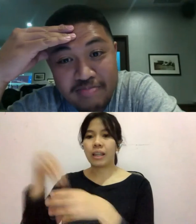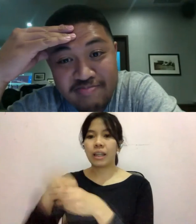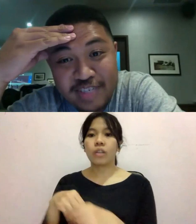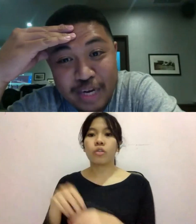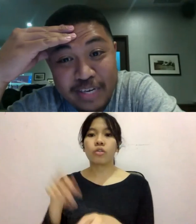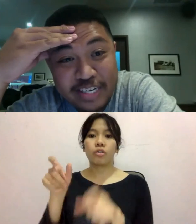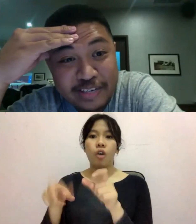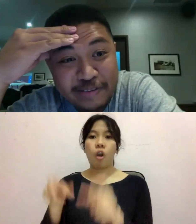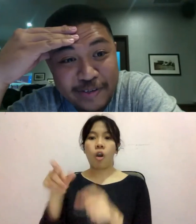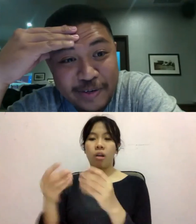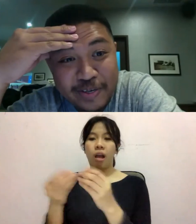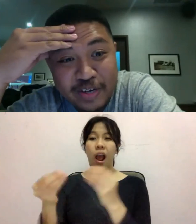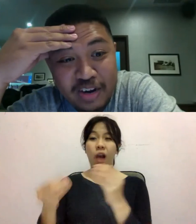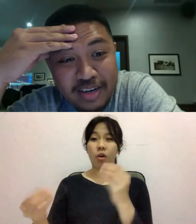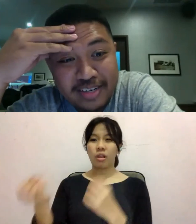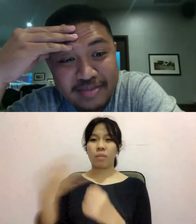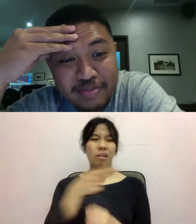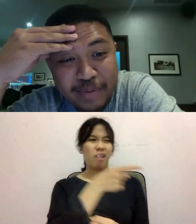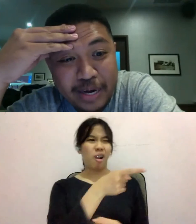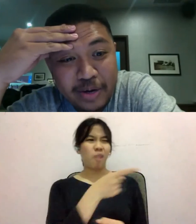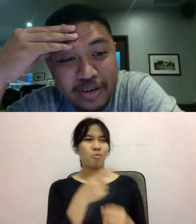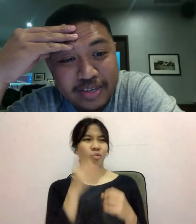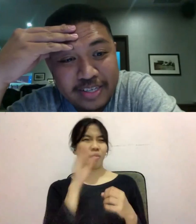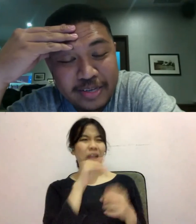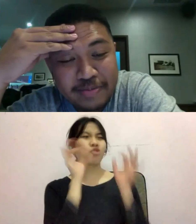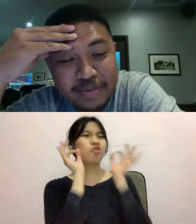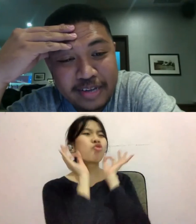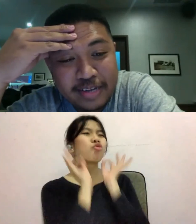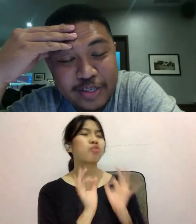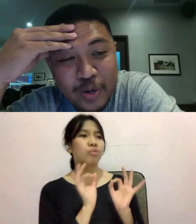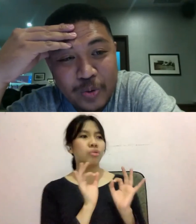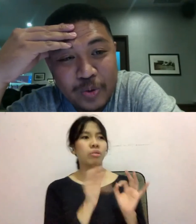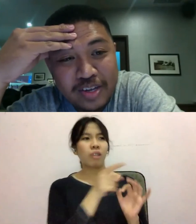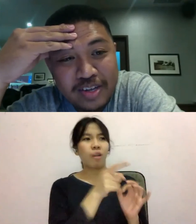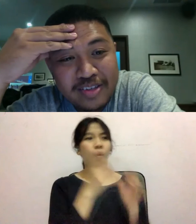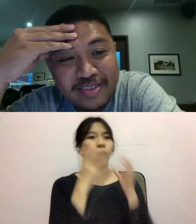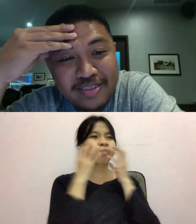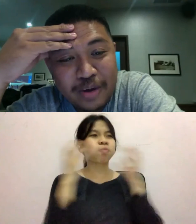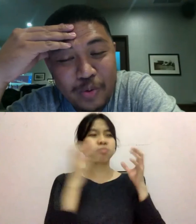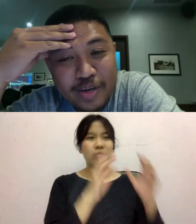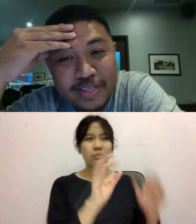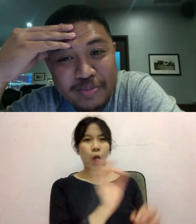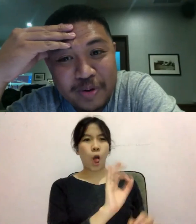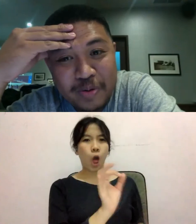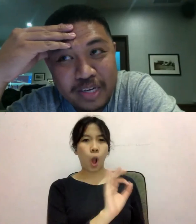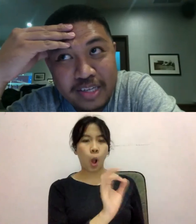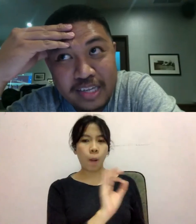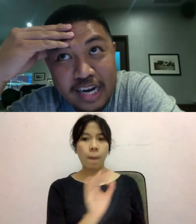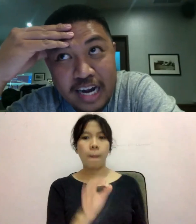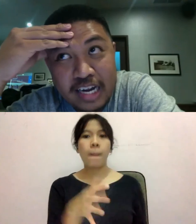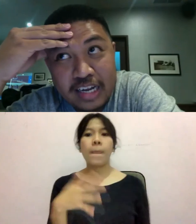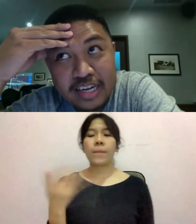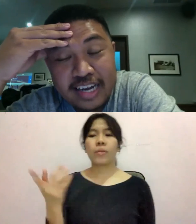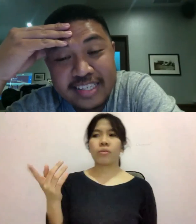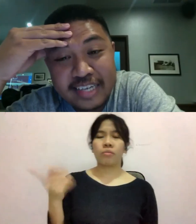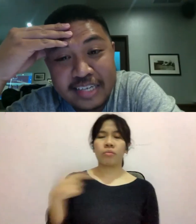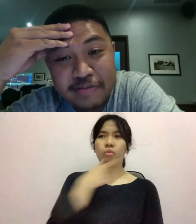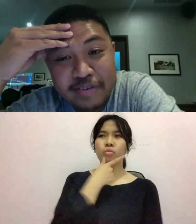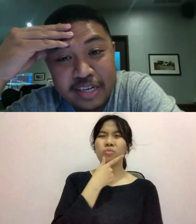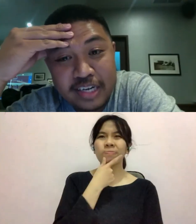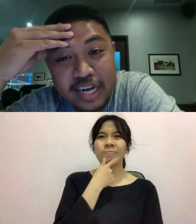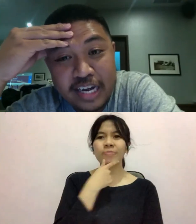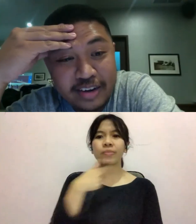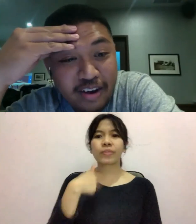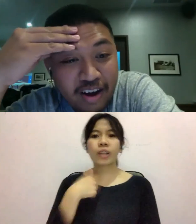not chubby enough, you know, you're not bear and stuff like that. So there was a moment that I